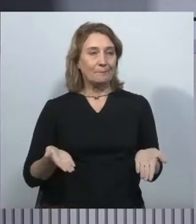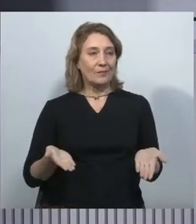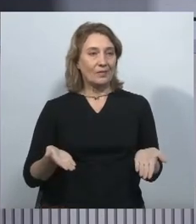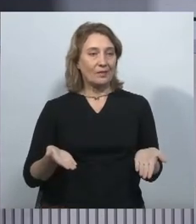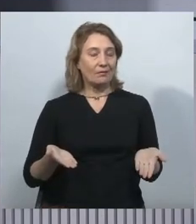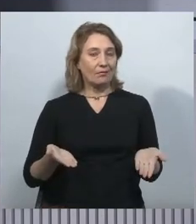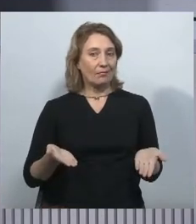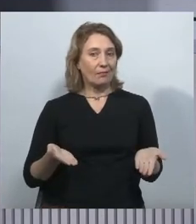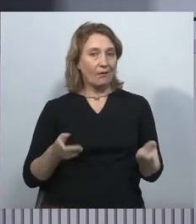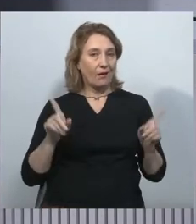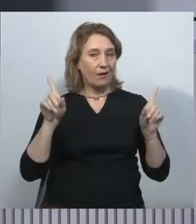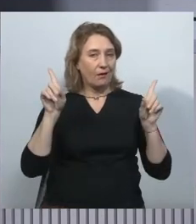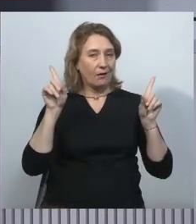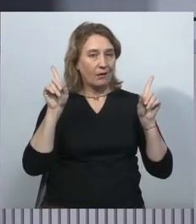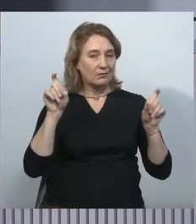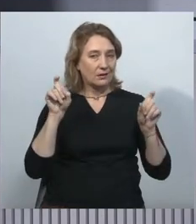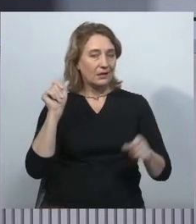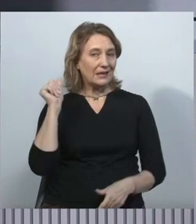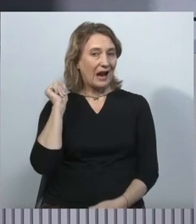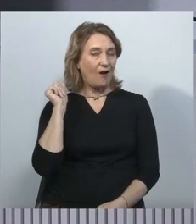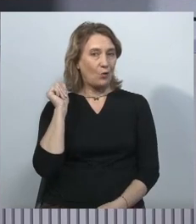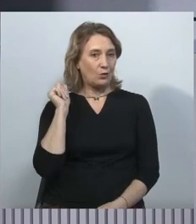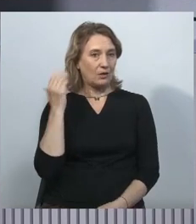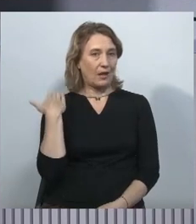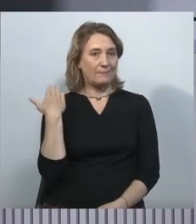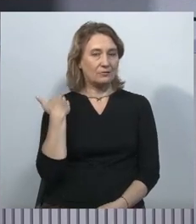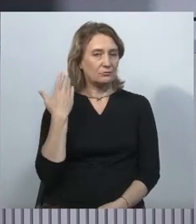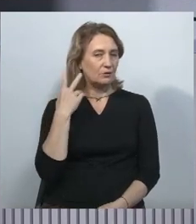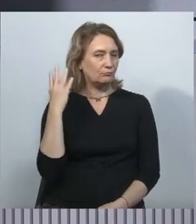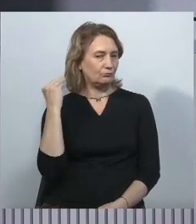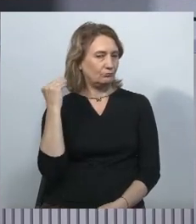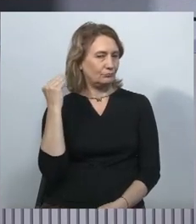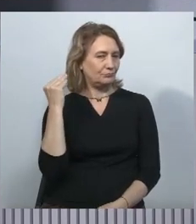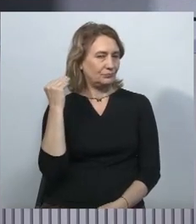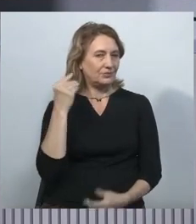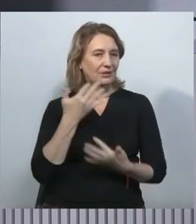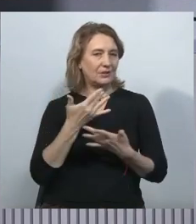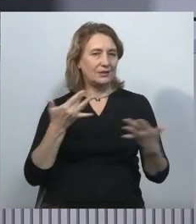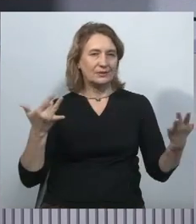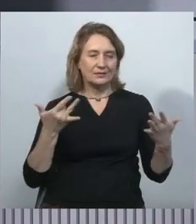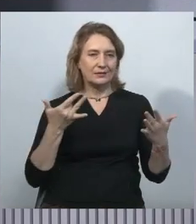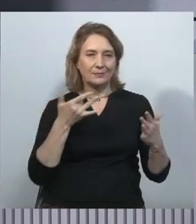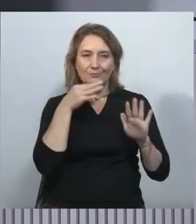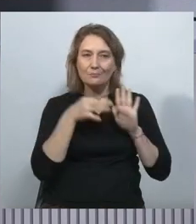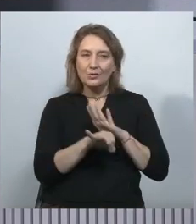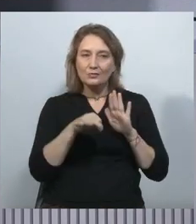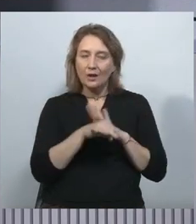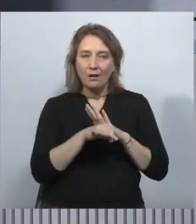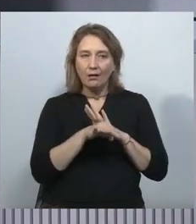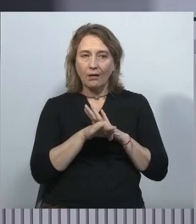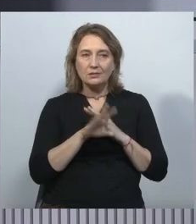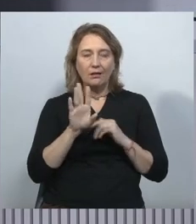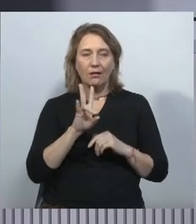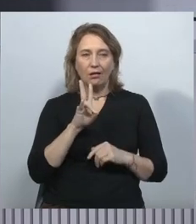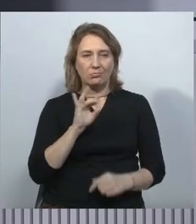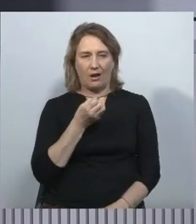and you have like the devil on your shoulder whispering different advice to you, which are usually